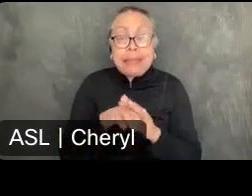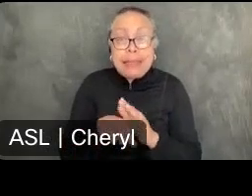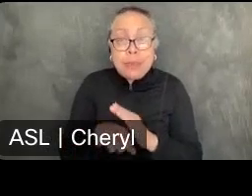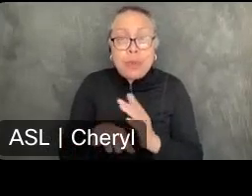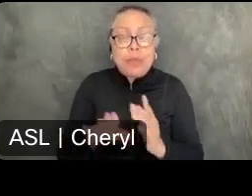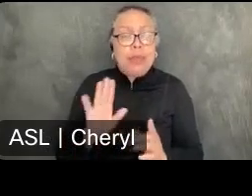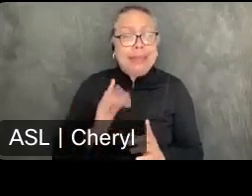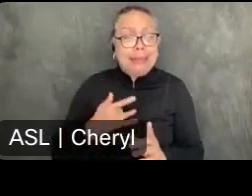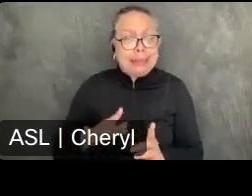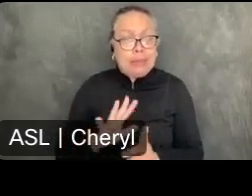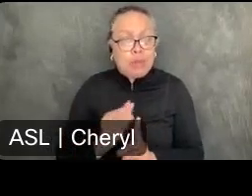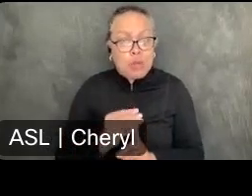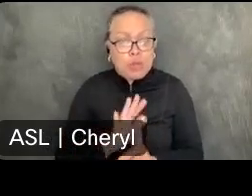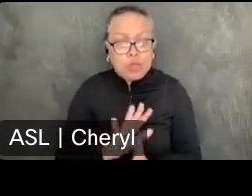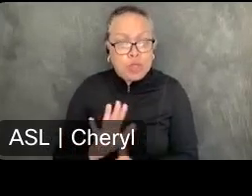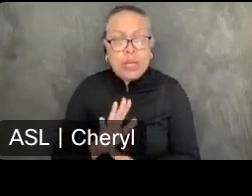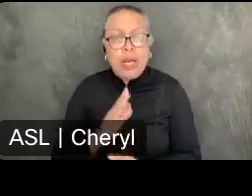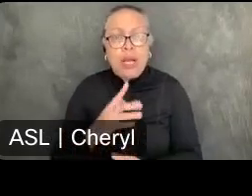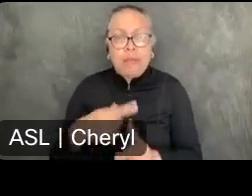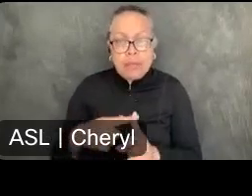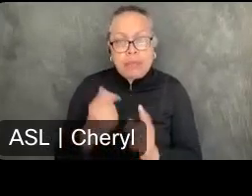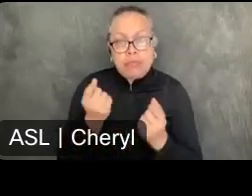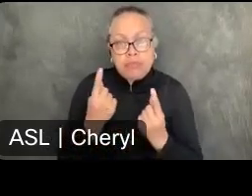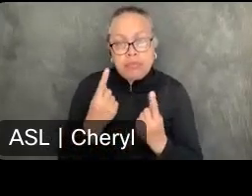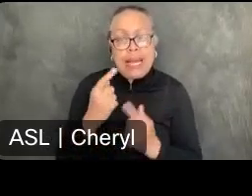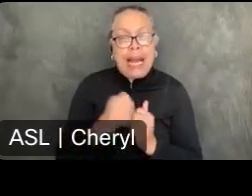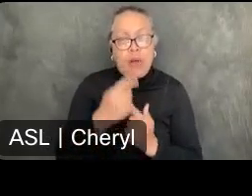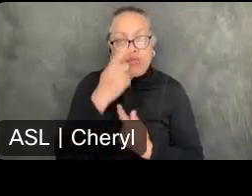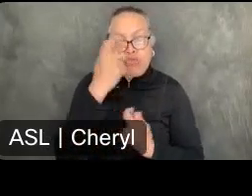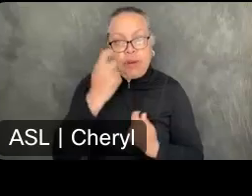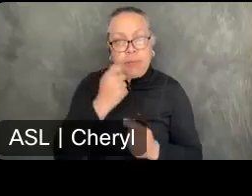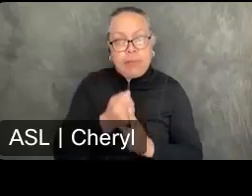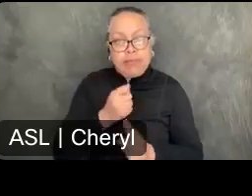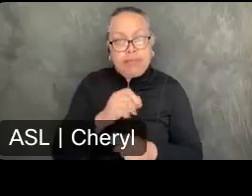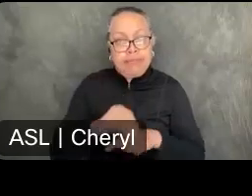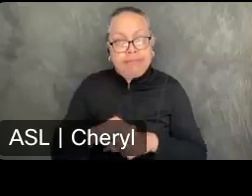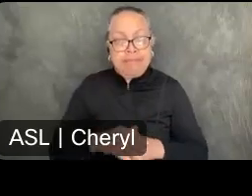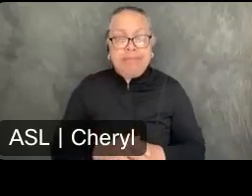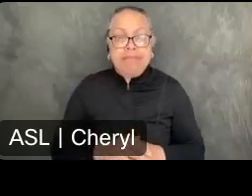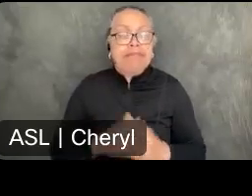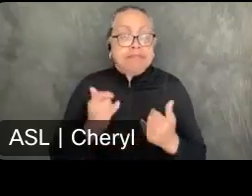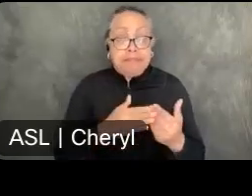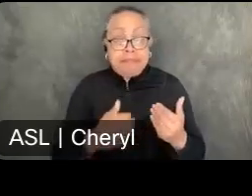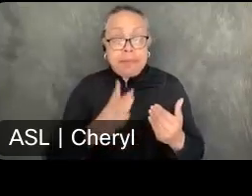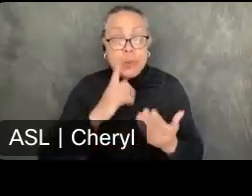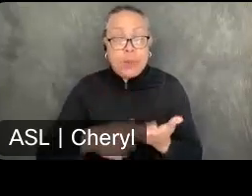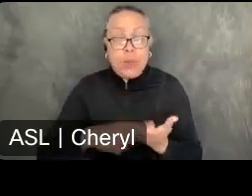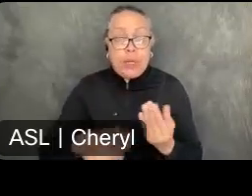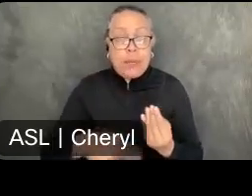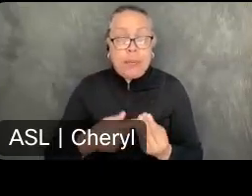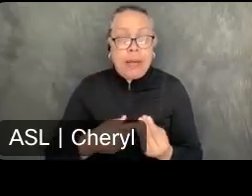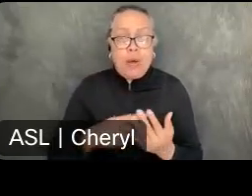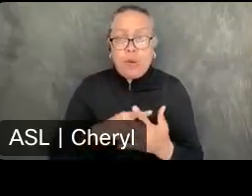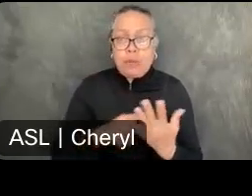and trauma informed. And so what I'm gonna talk about following from here really solidly